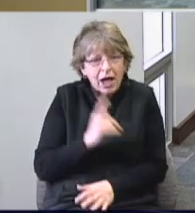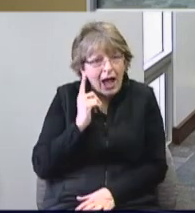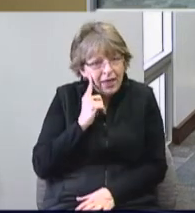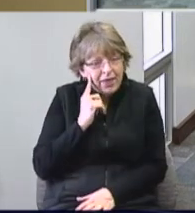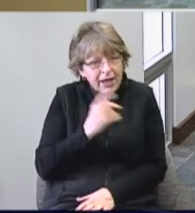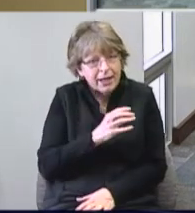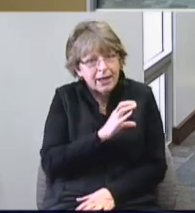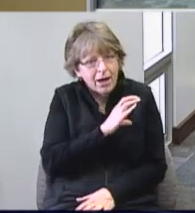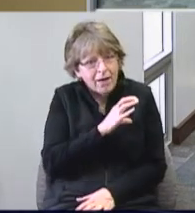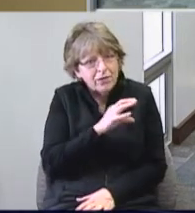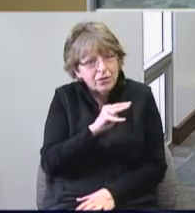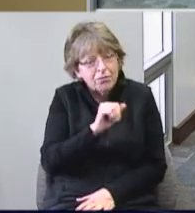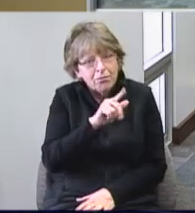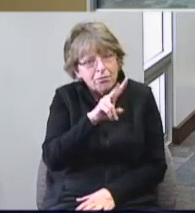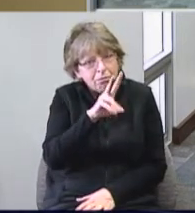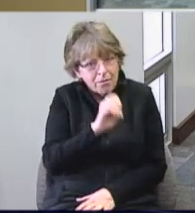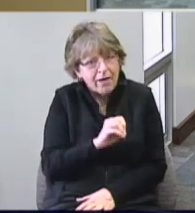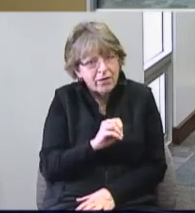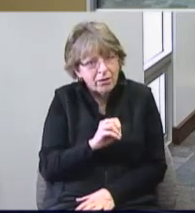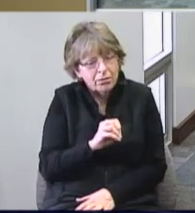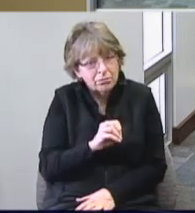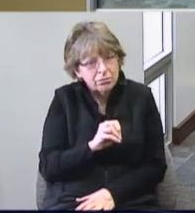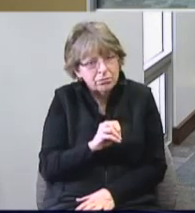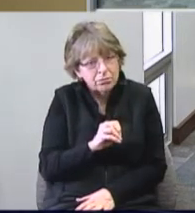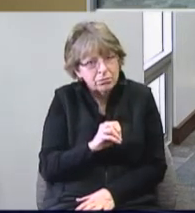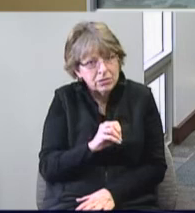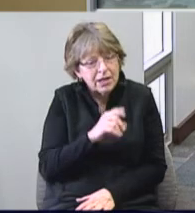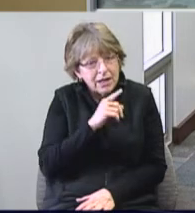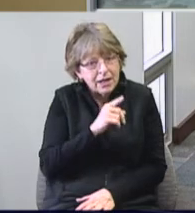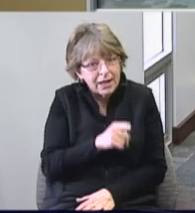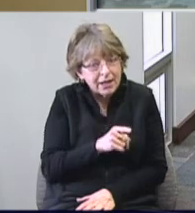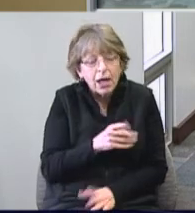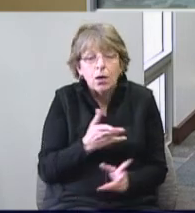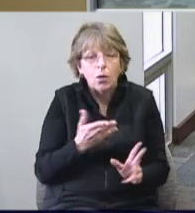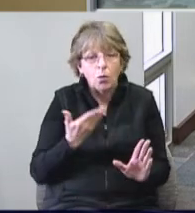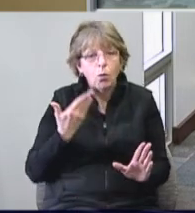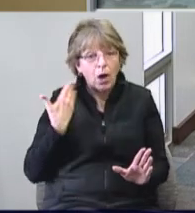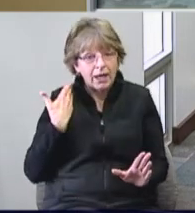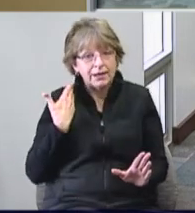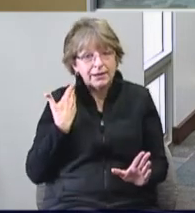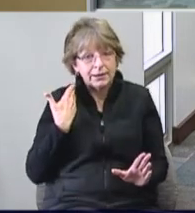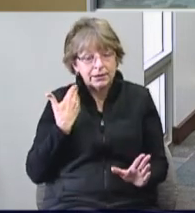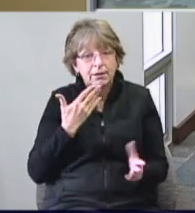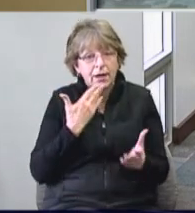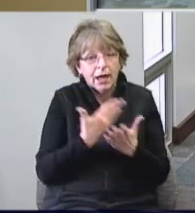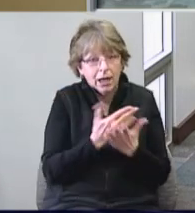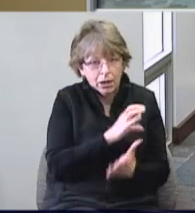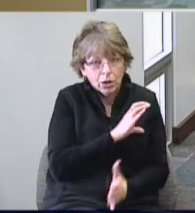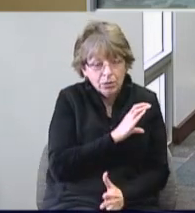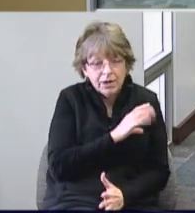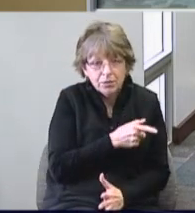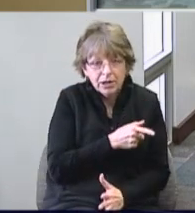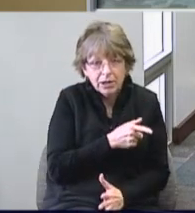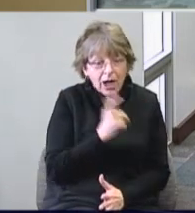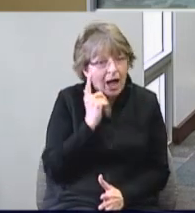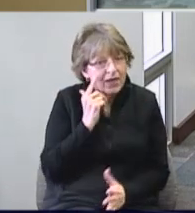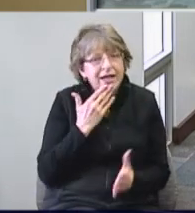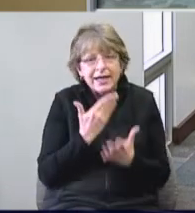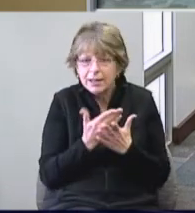Malvo is a good police officer, was a good police officer. I think he's a good person. I've known him